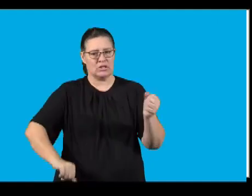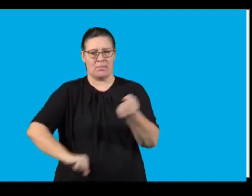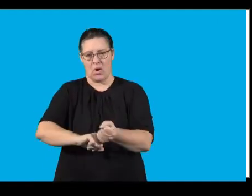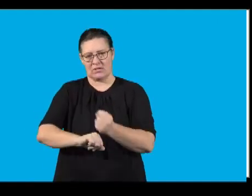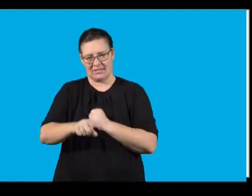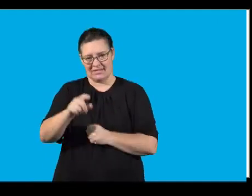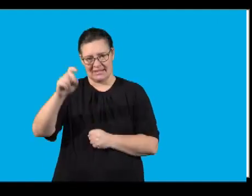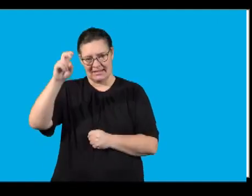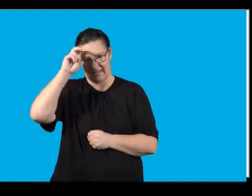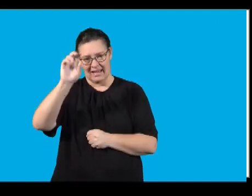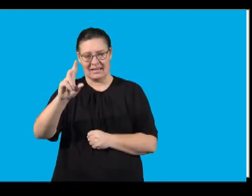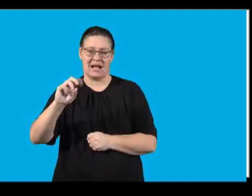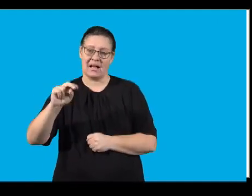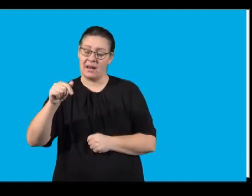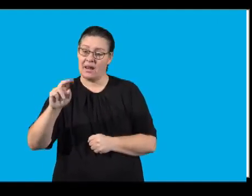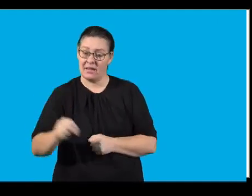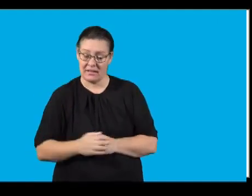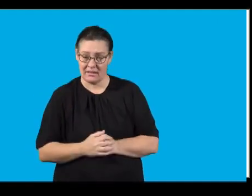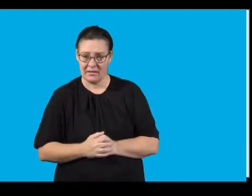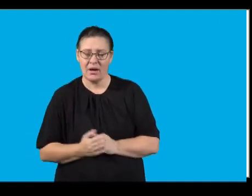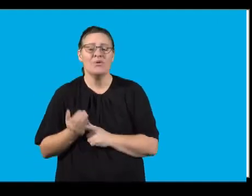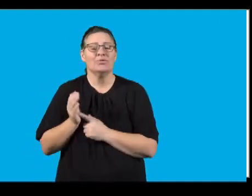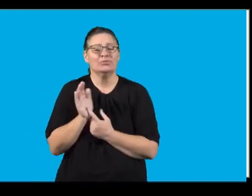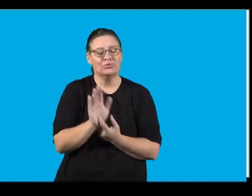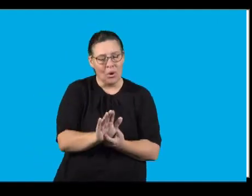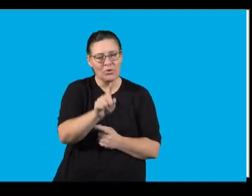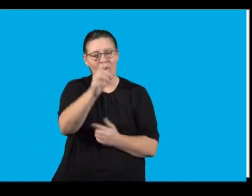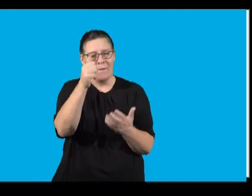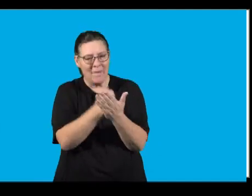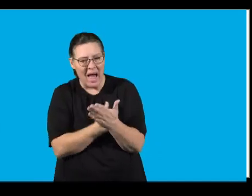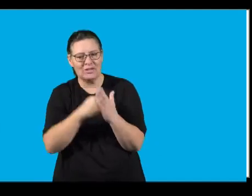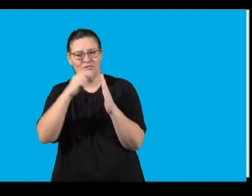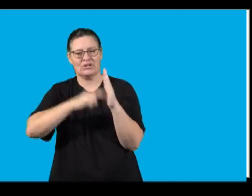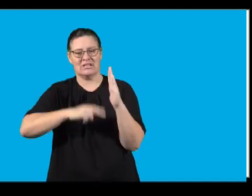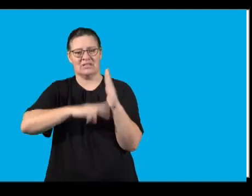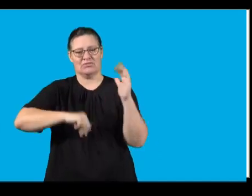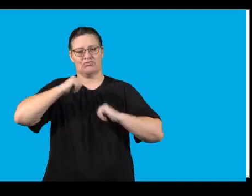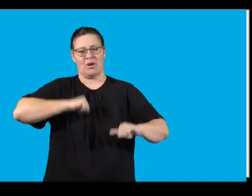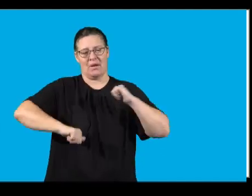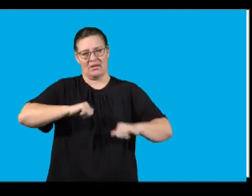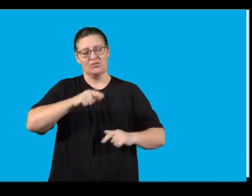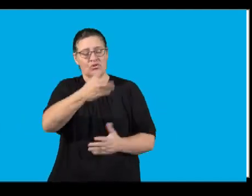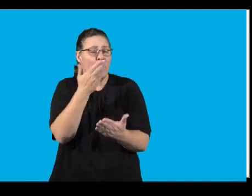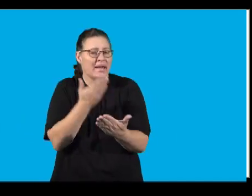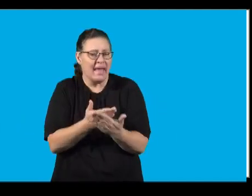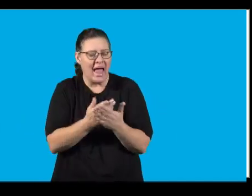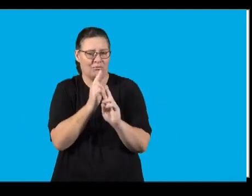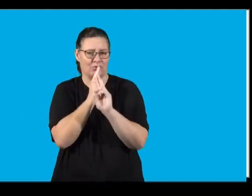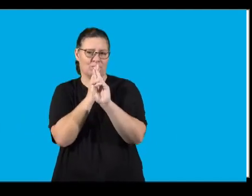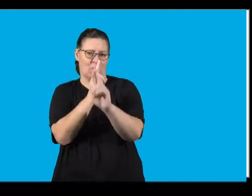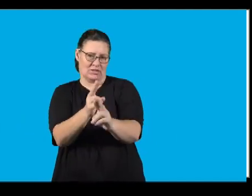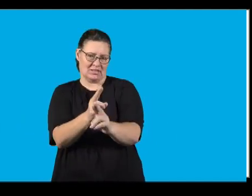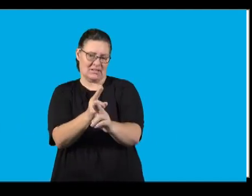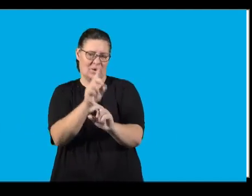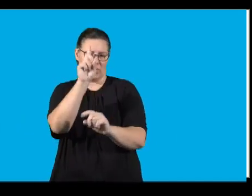the text. Once again, learners, it shows you have to read your drama in order to